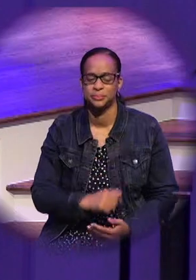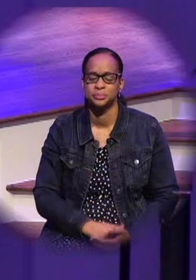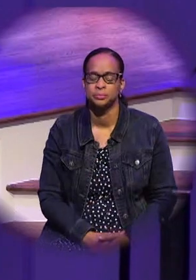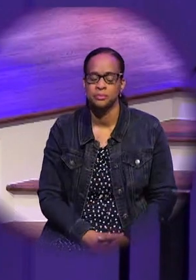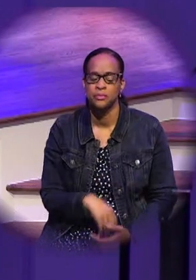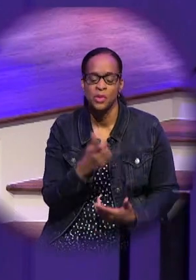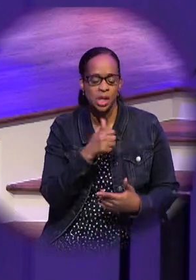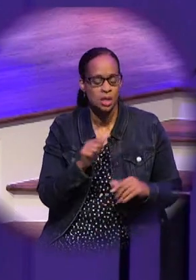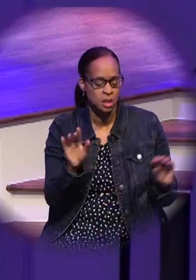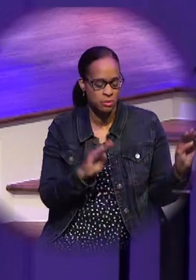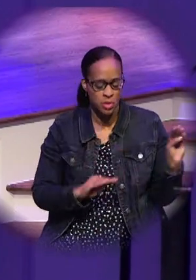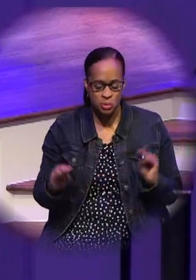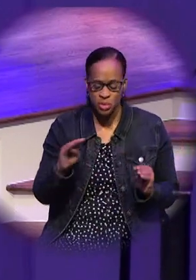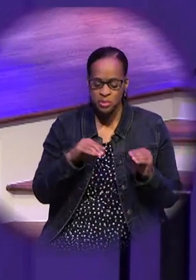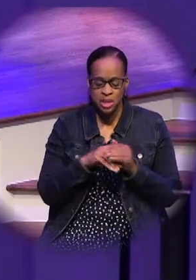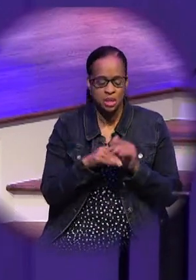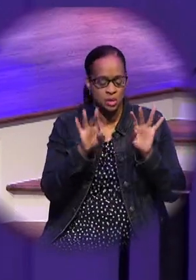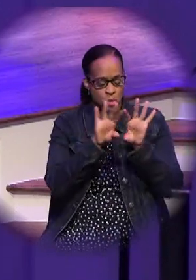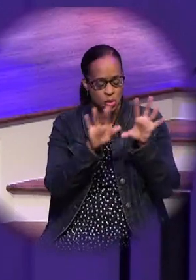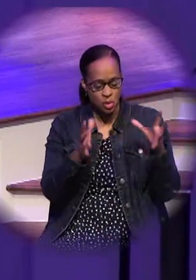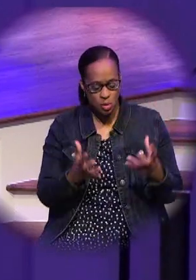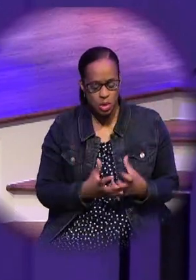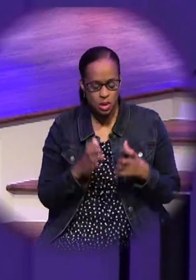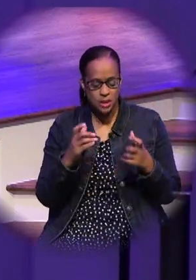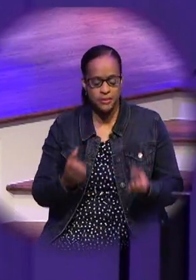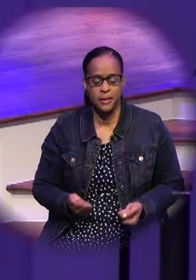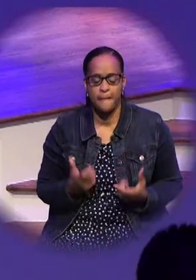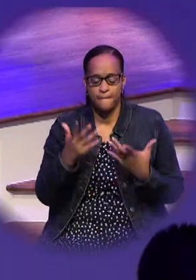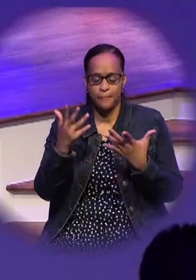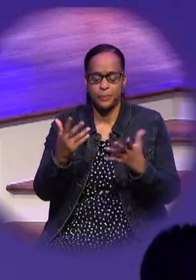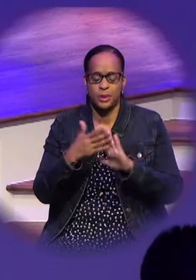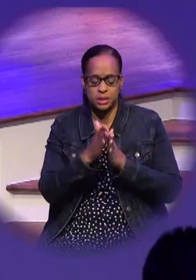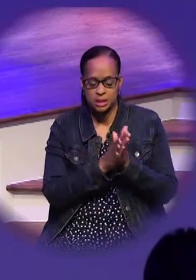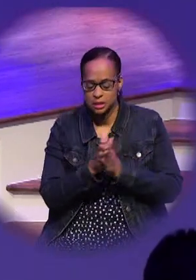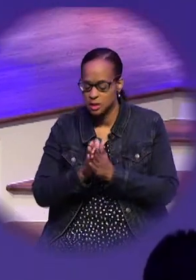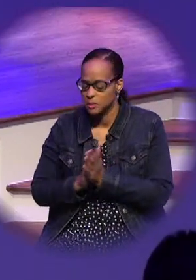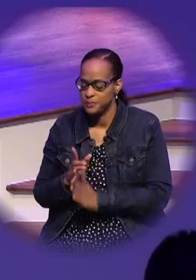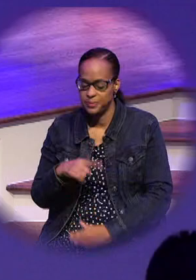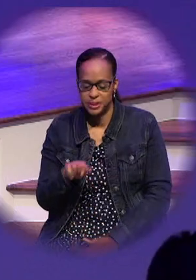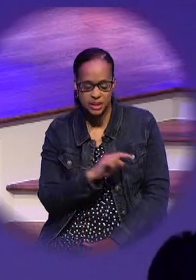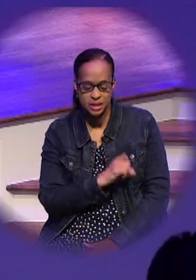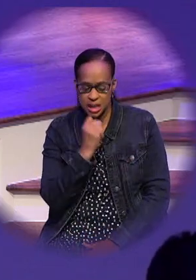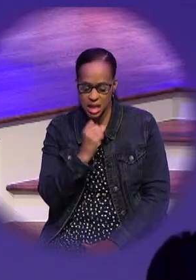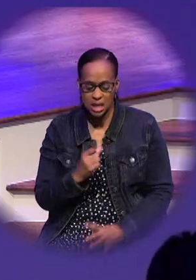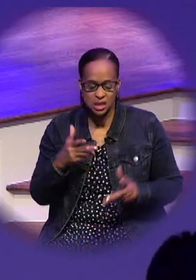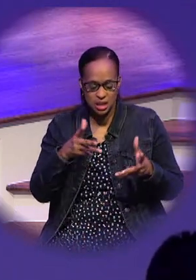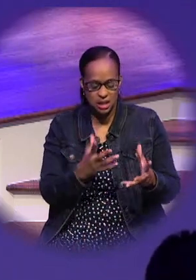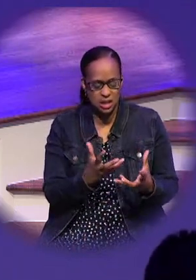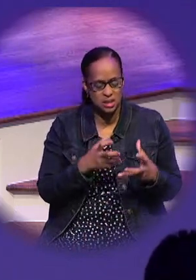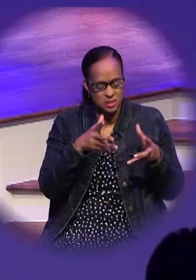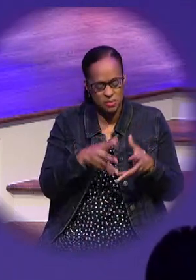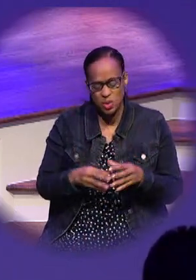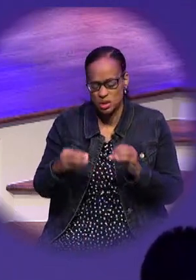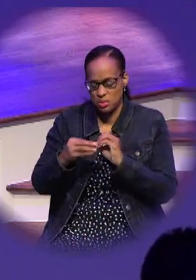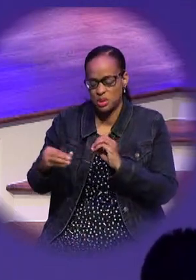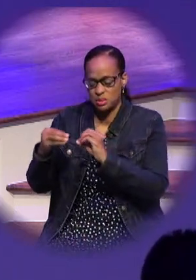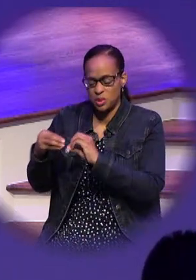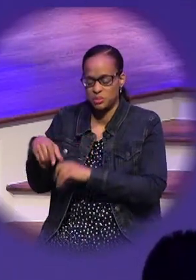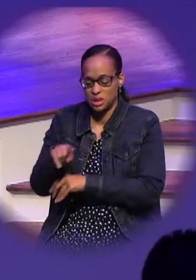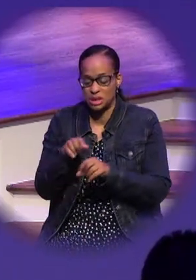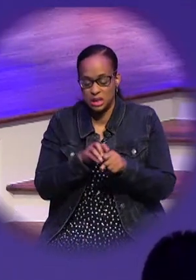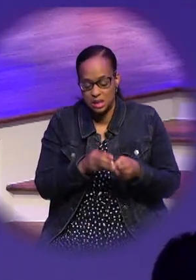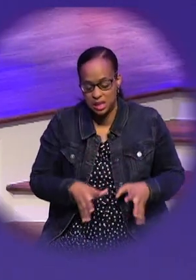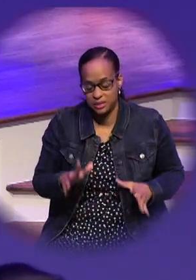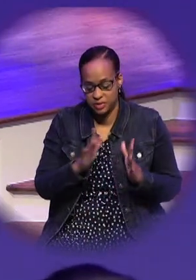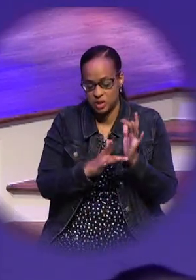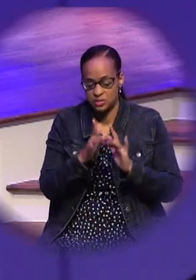any movement in the world that brings up our zeal but does not lead us more and more into the lap of Jesus, friends, it